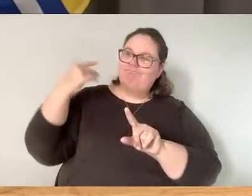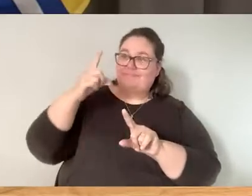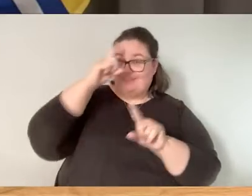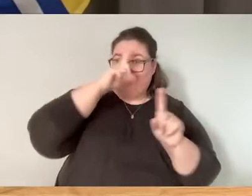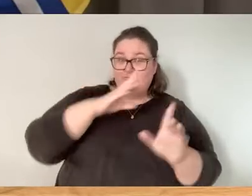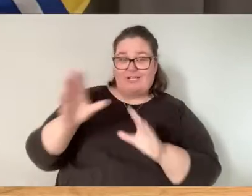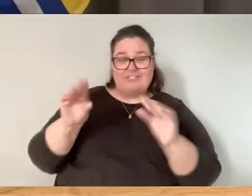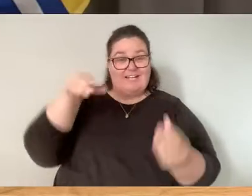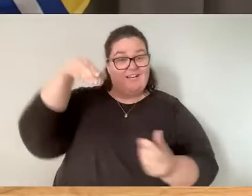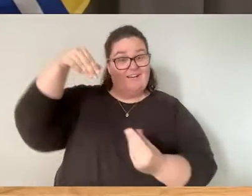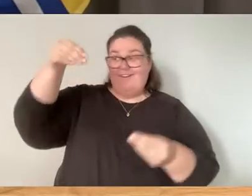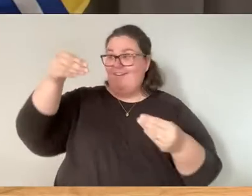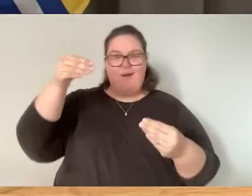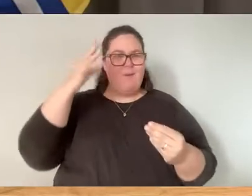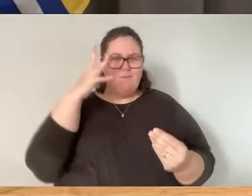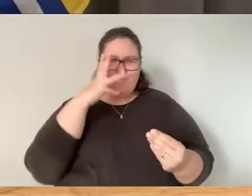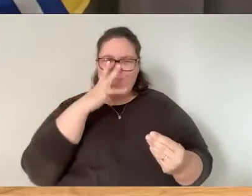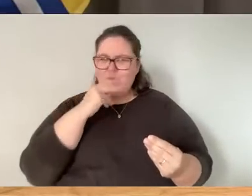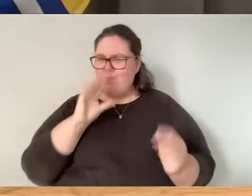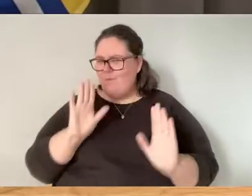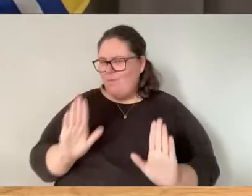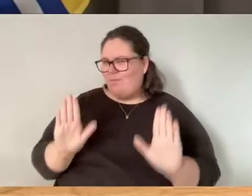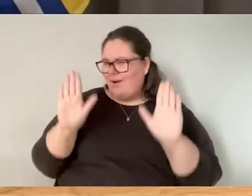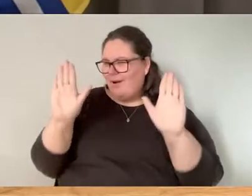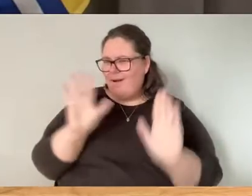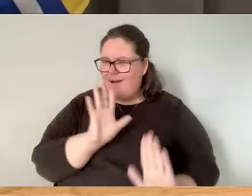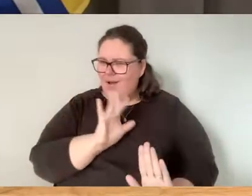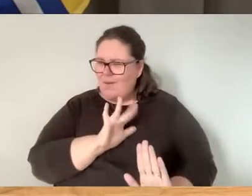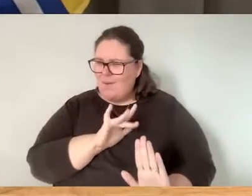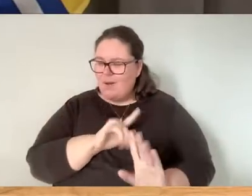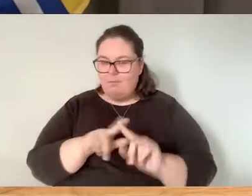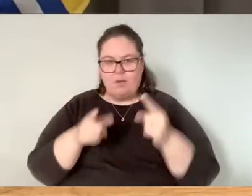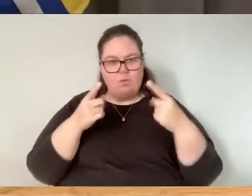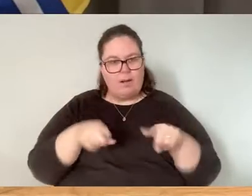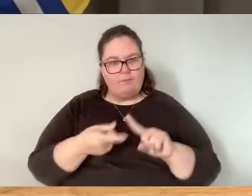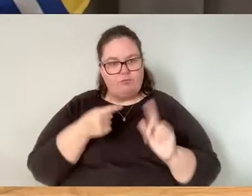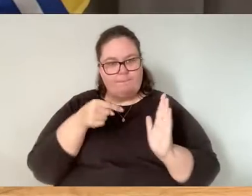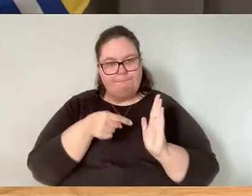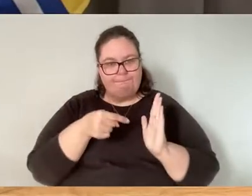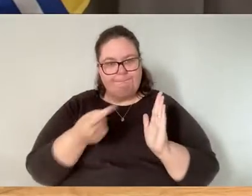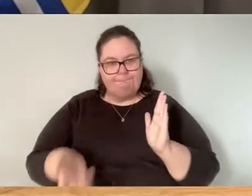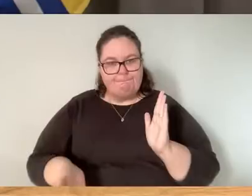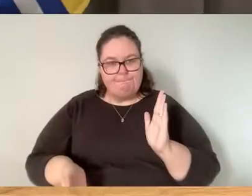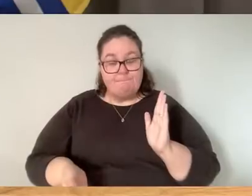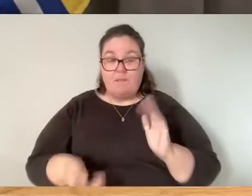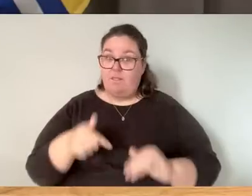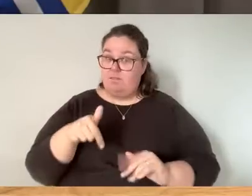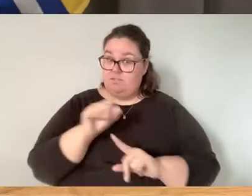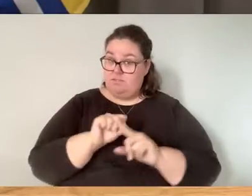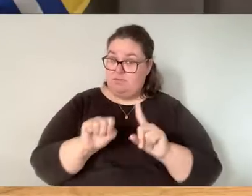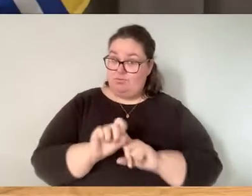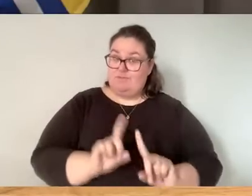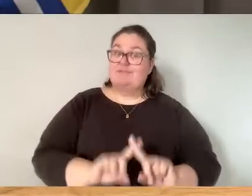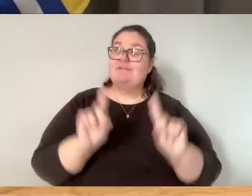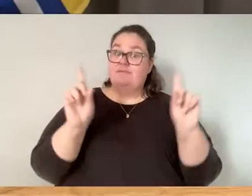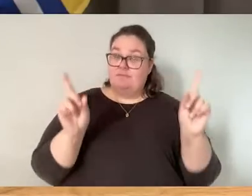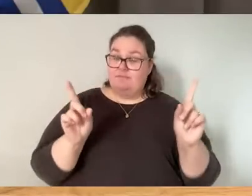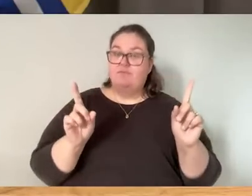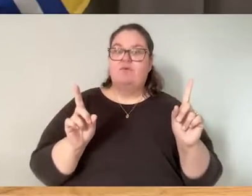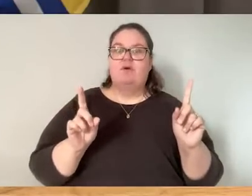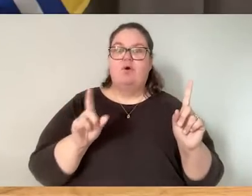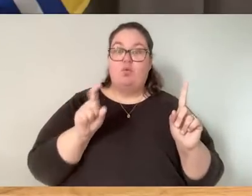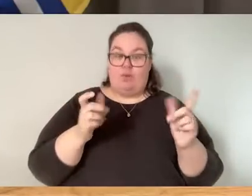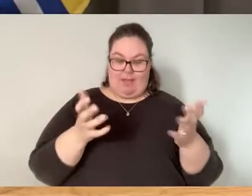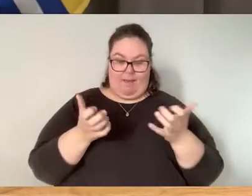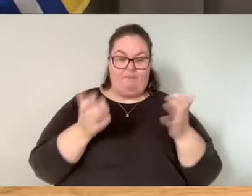are reading it, but what is the outcome? In this case, it's not that we have only created a strategic plan.